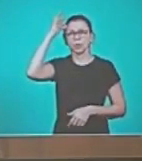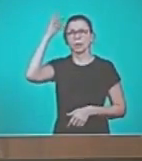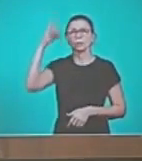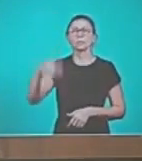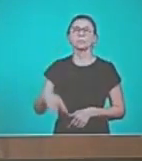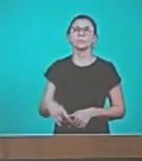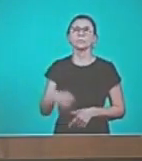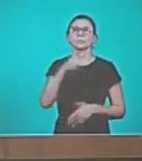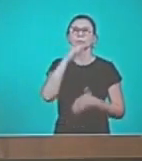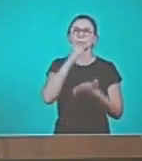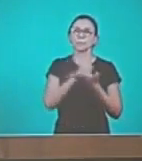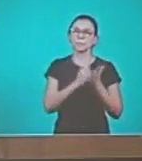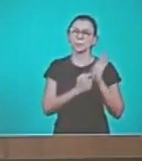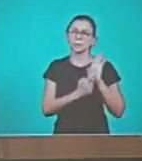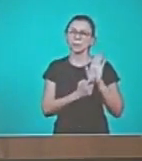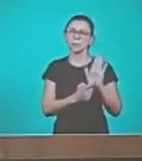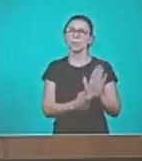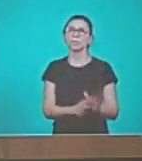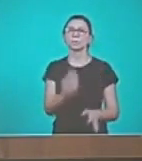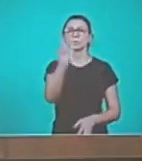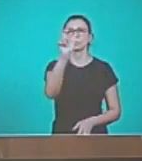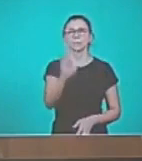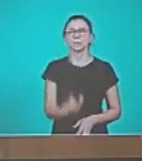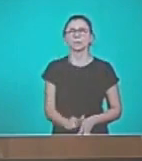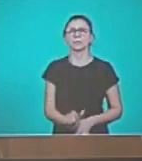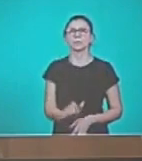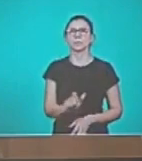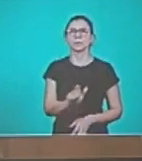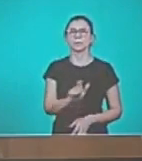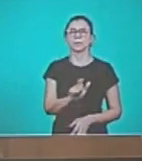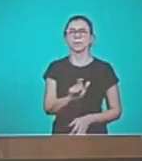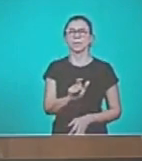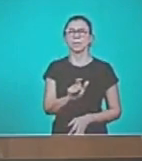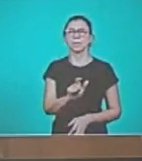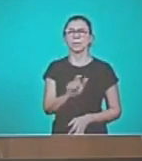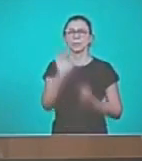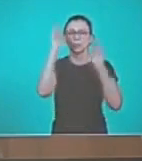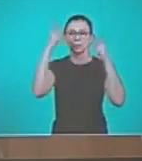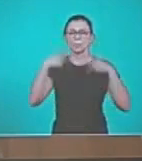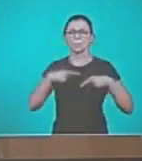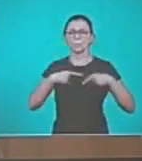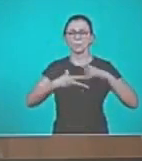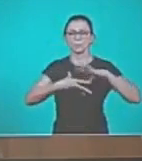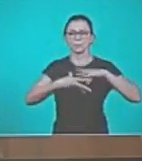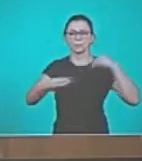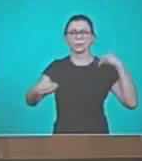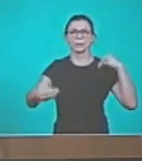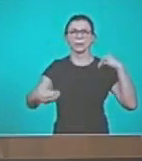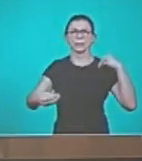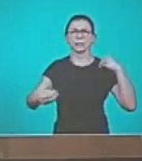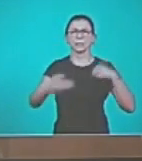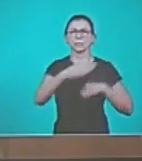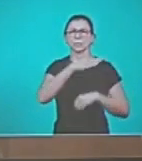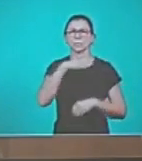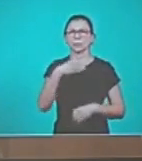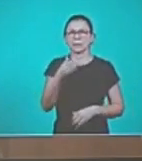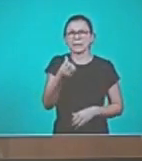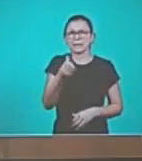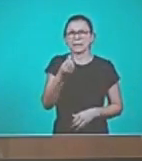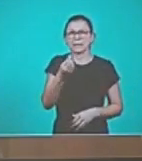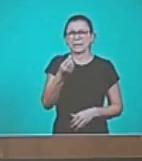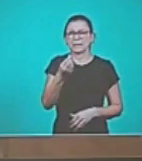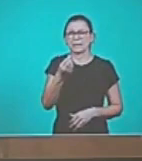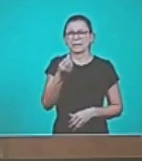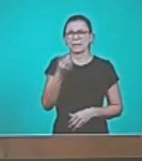Was the Israel to whom the promises were being made in the Old Testament. the relationship of the man that disappears, the death